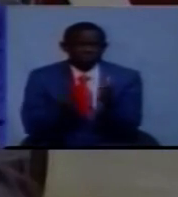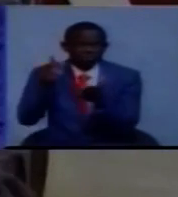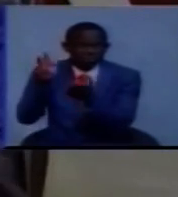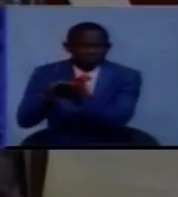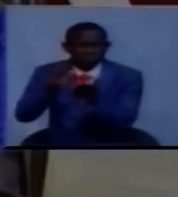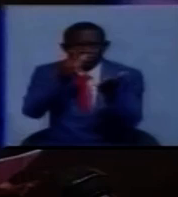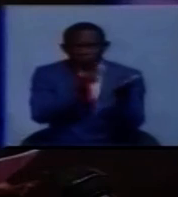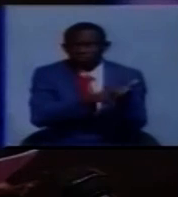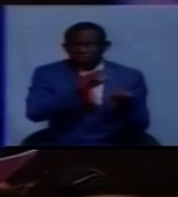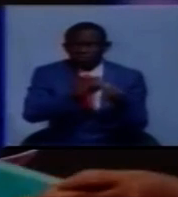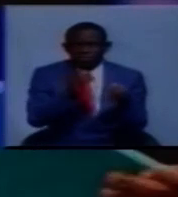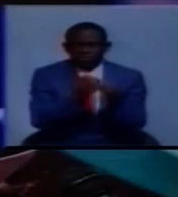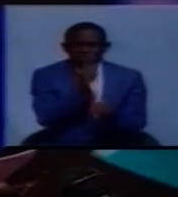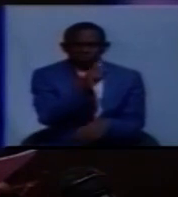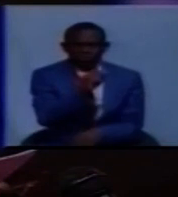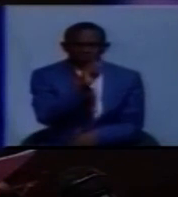of,